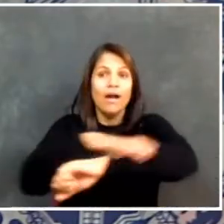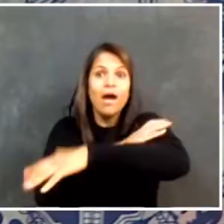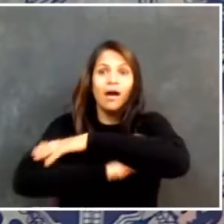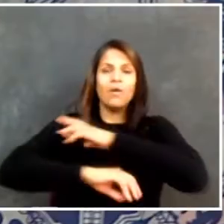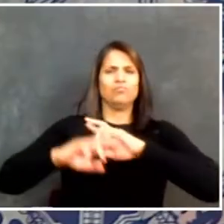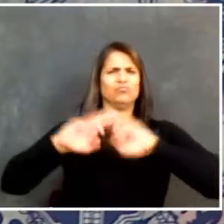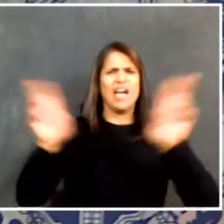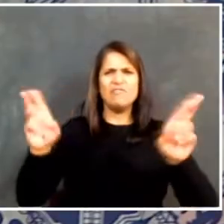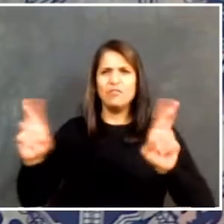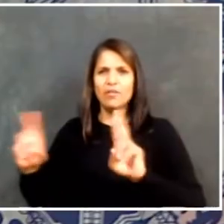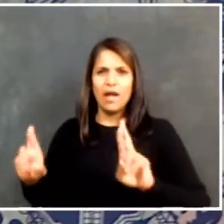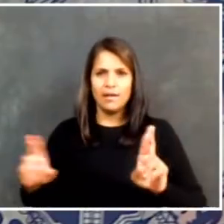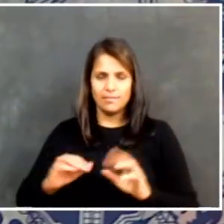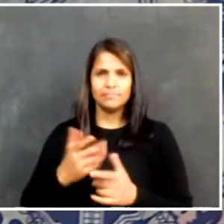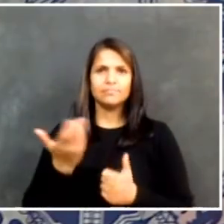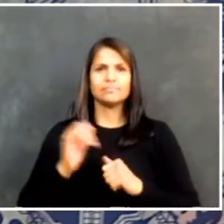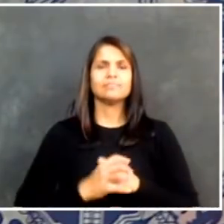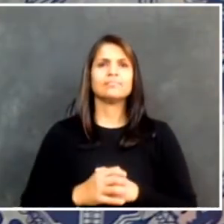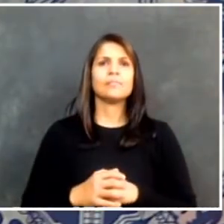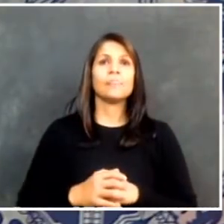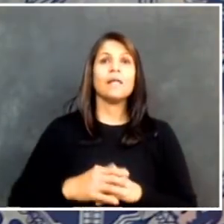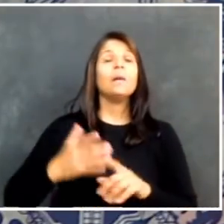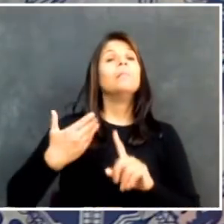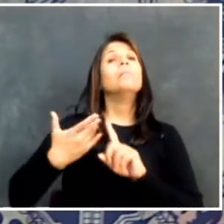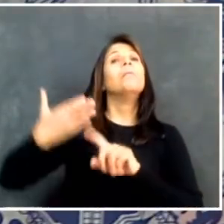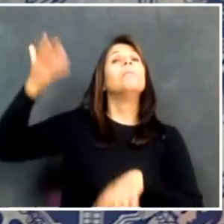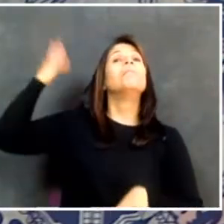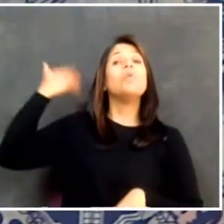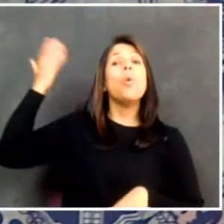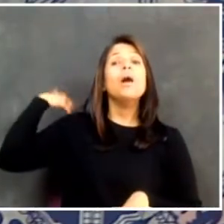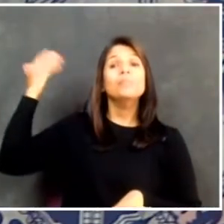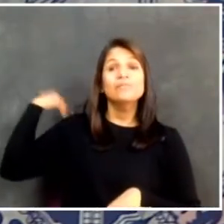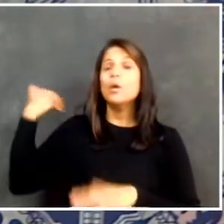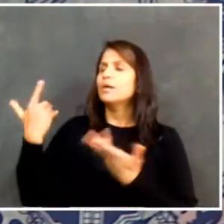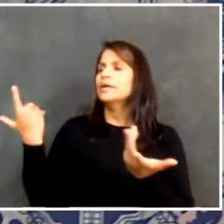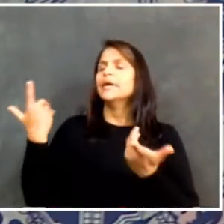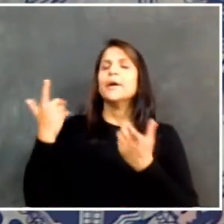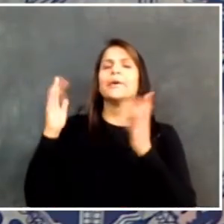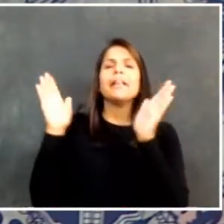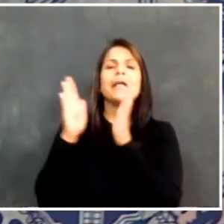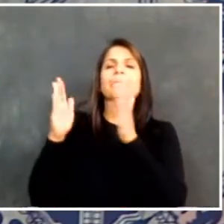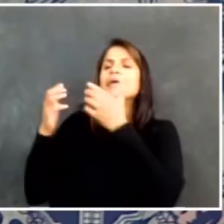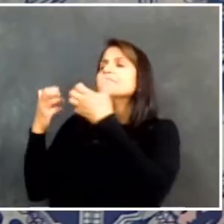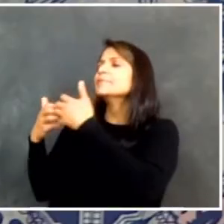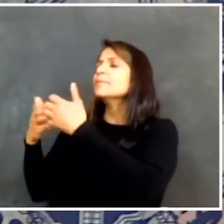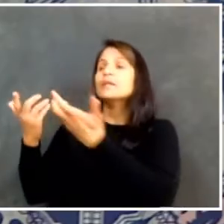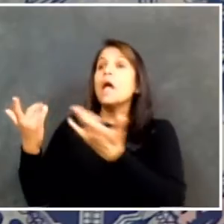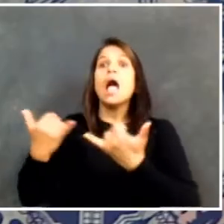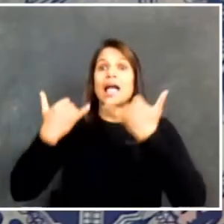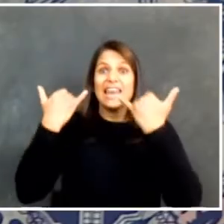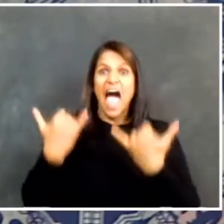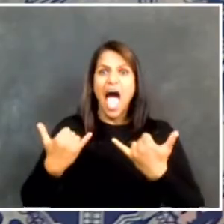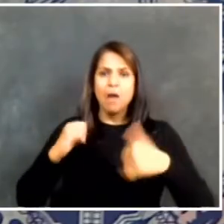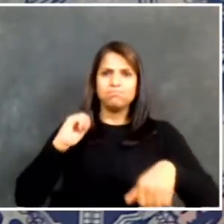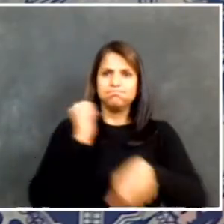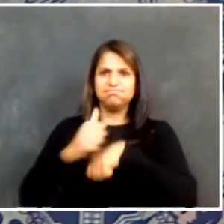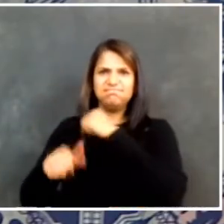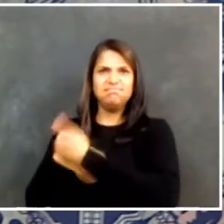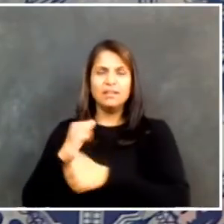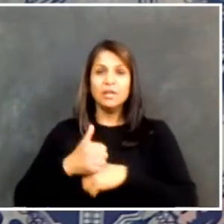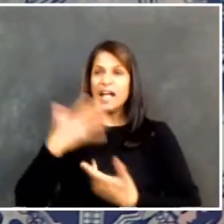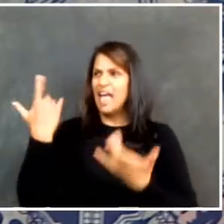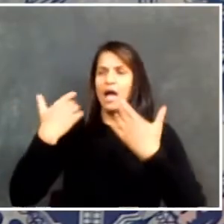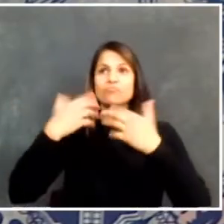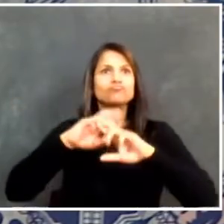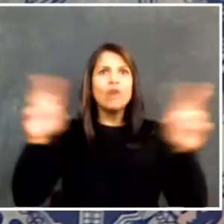that the Economic Development Corporation has been working on for years now, is expanding that piece of our economy. So there's a lot of 3D printing capacity in New